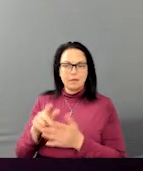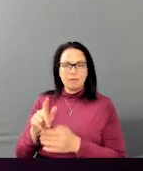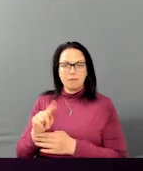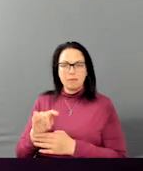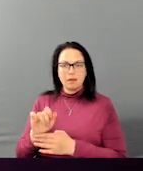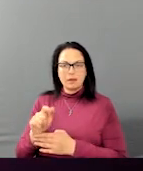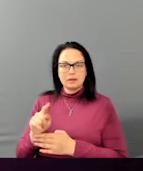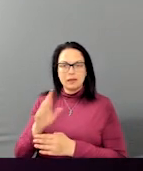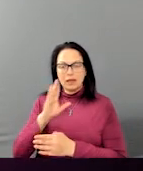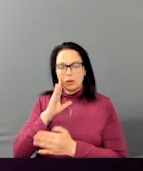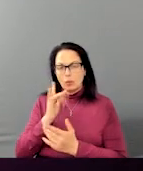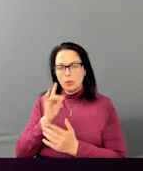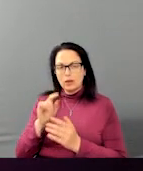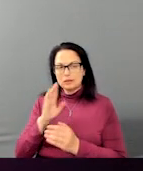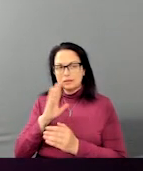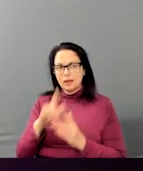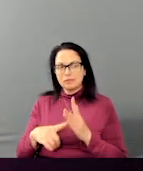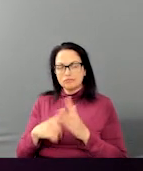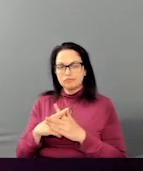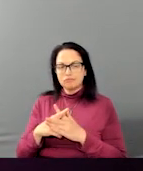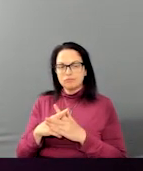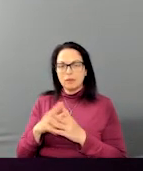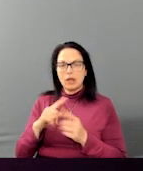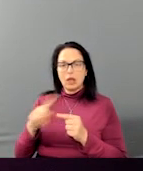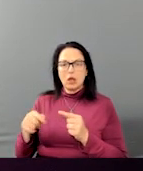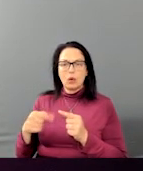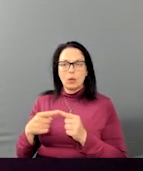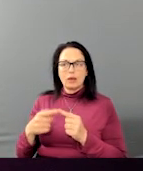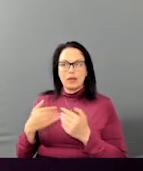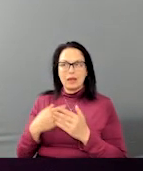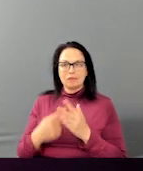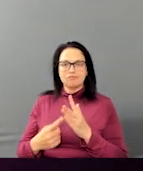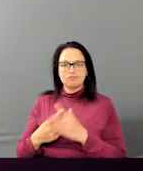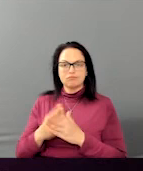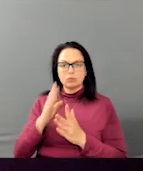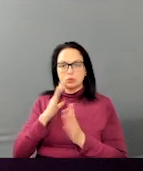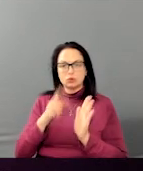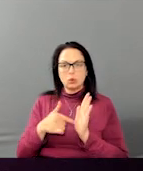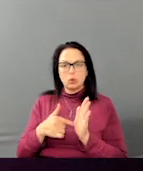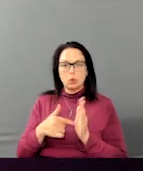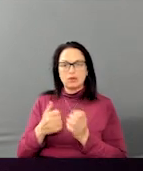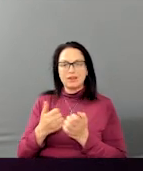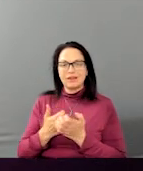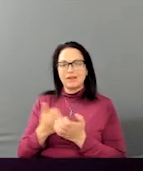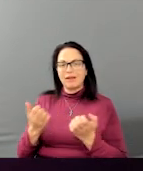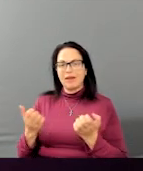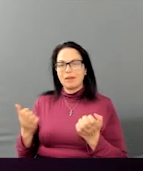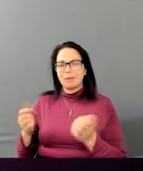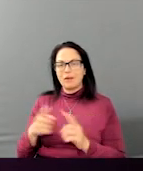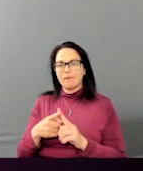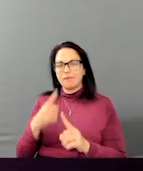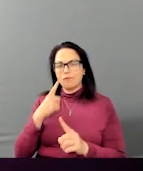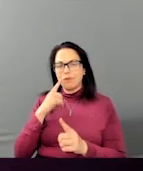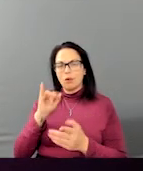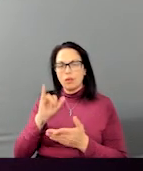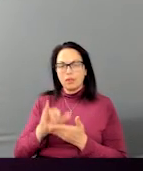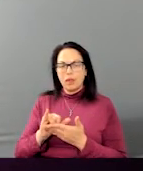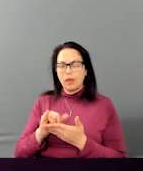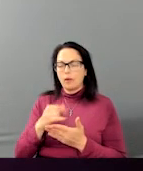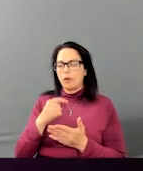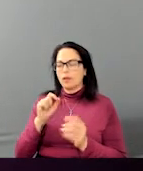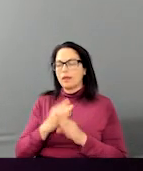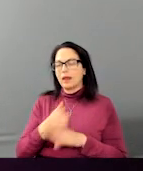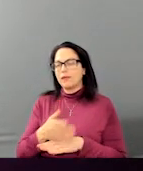that text shows up. And then once it has shown up, we'll get the element for that. And then afterwards, we can do whatever tests we